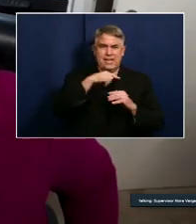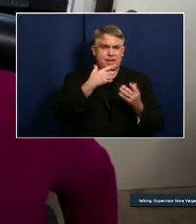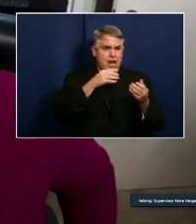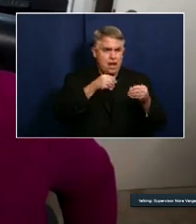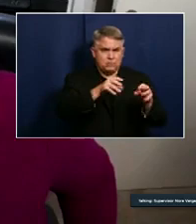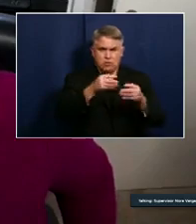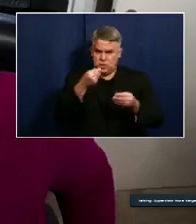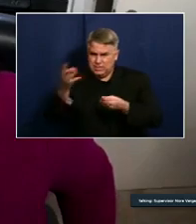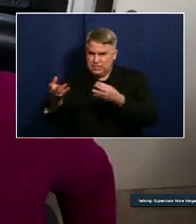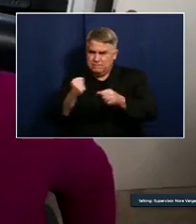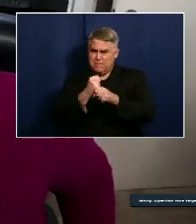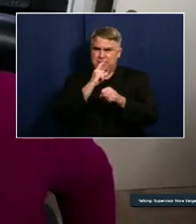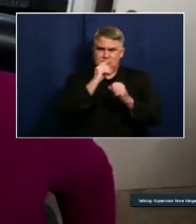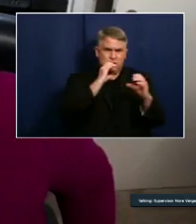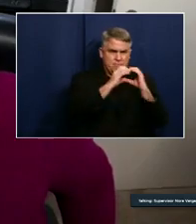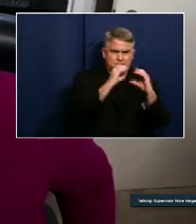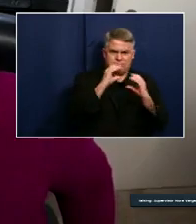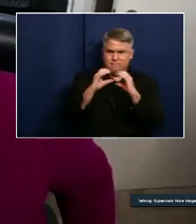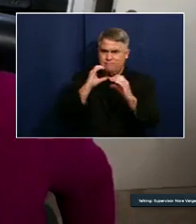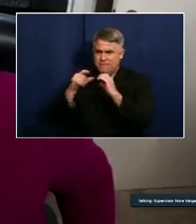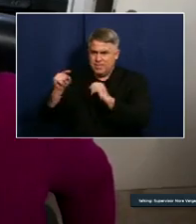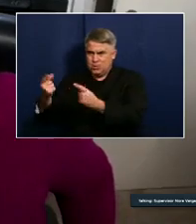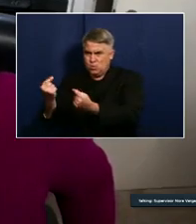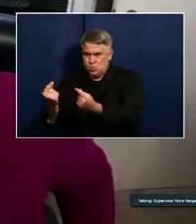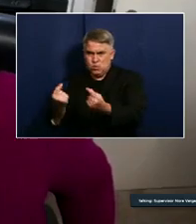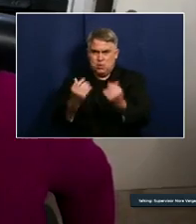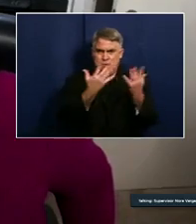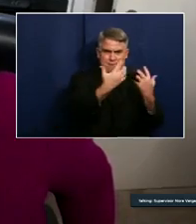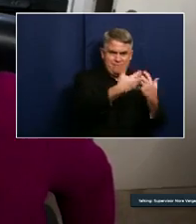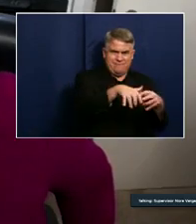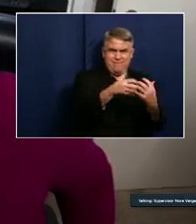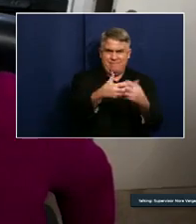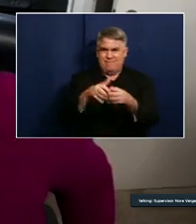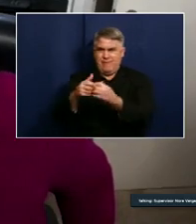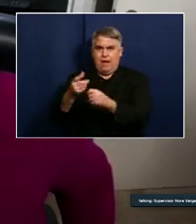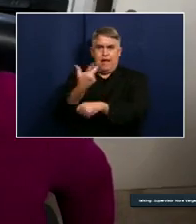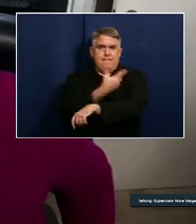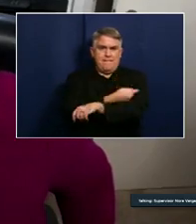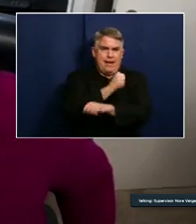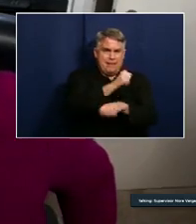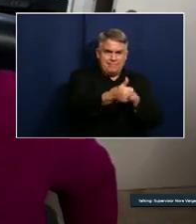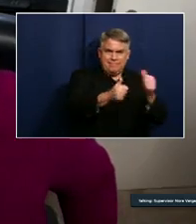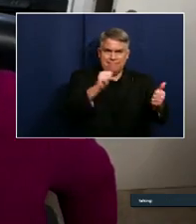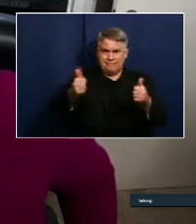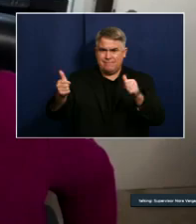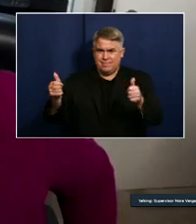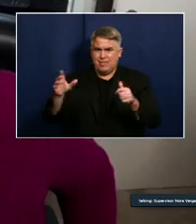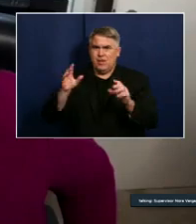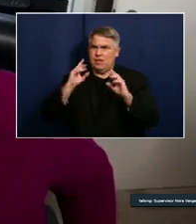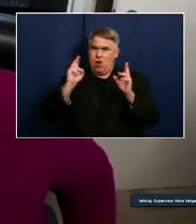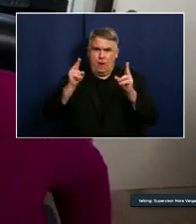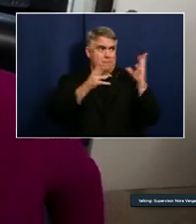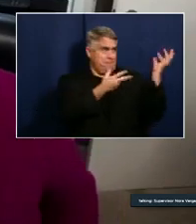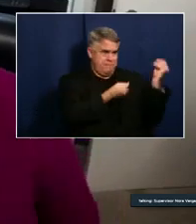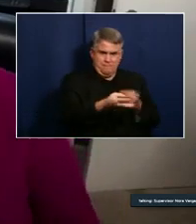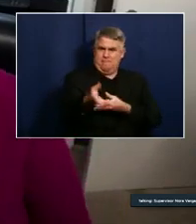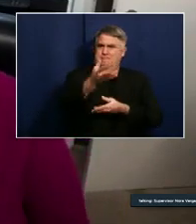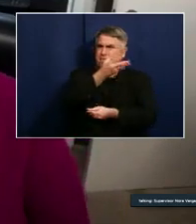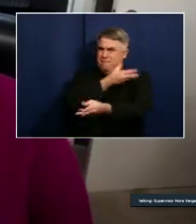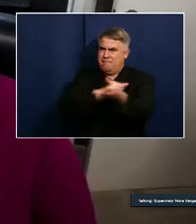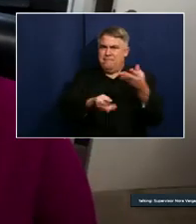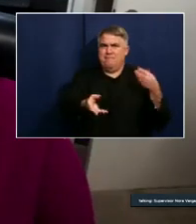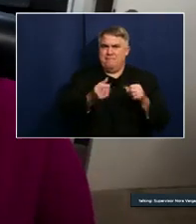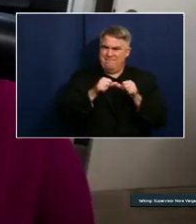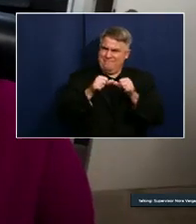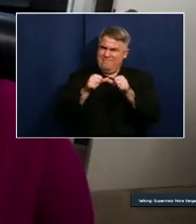doing to ensure that vaccine distribution is being done safely, quickly, efficiently, and equitably. At the core of everything we're doing